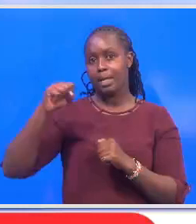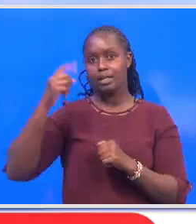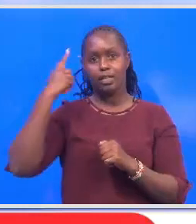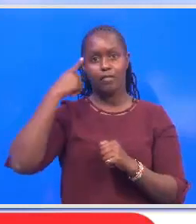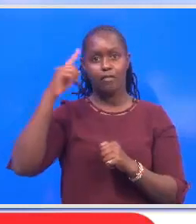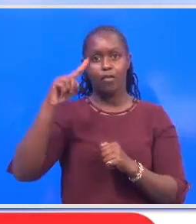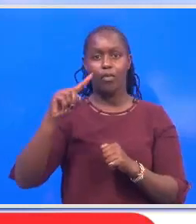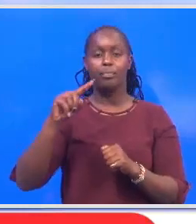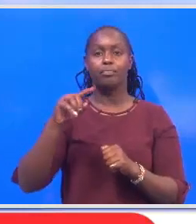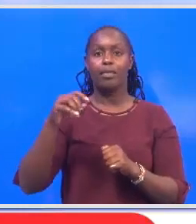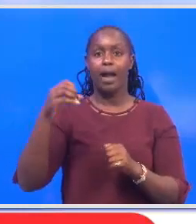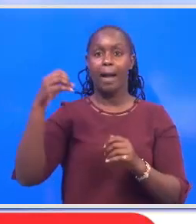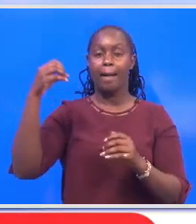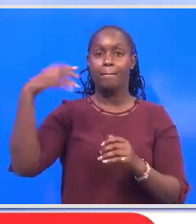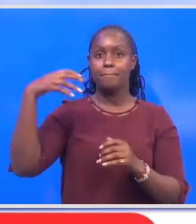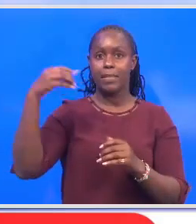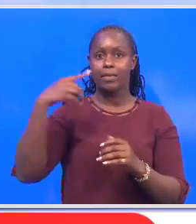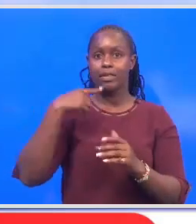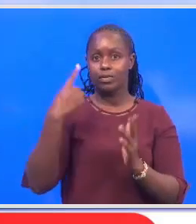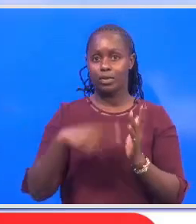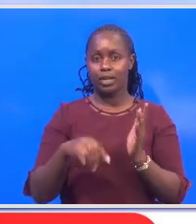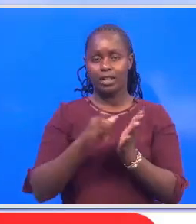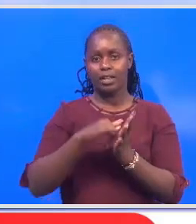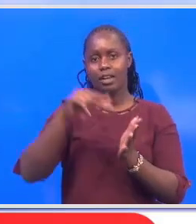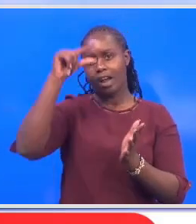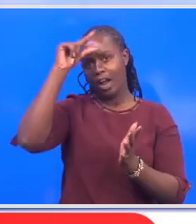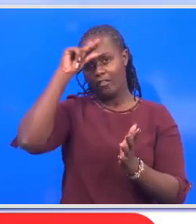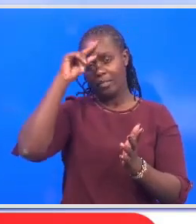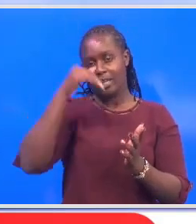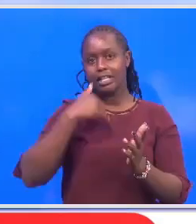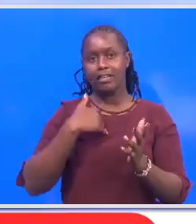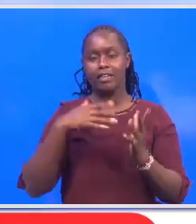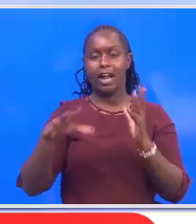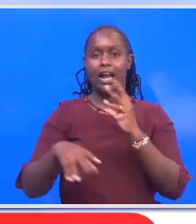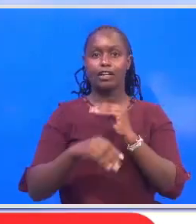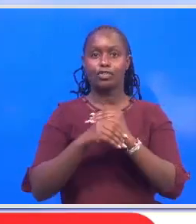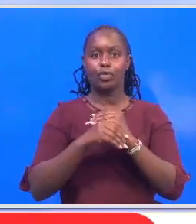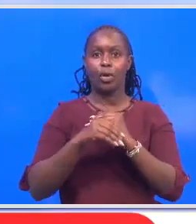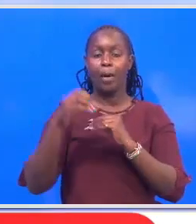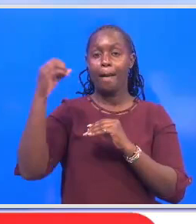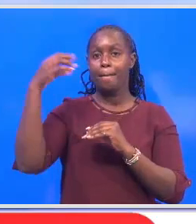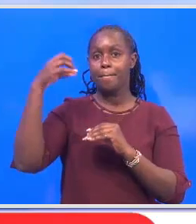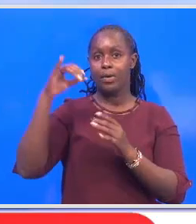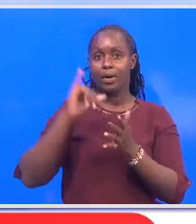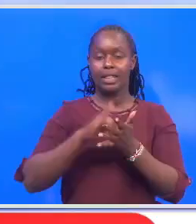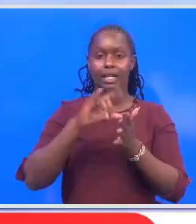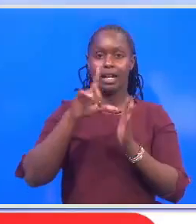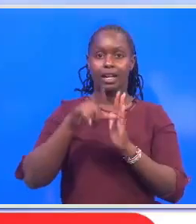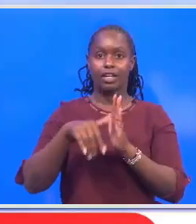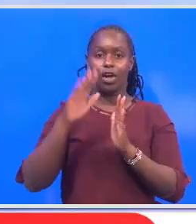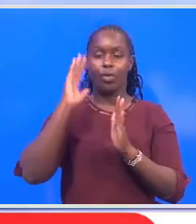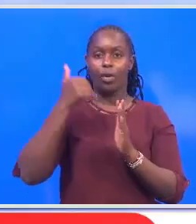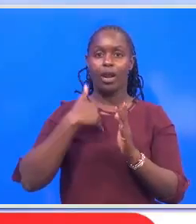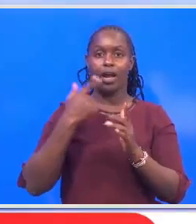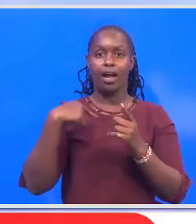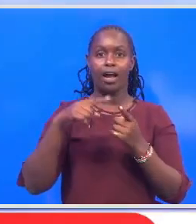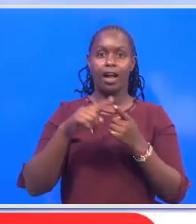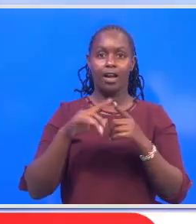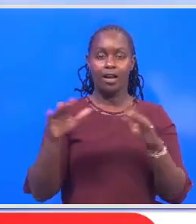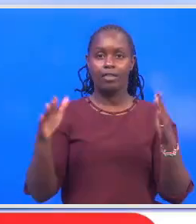that the country is anticipating additional steam power generation, which will in turn bring down the initial